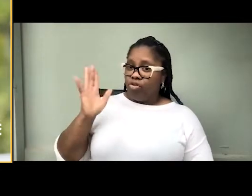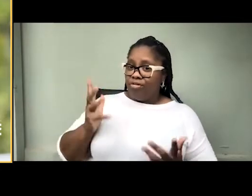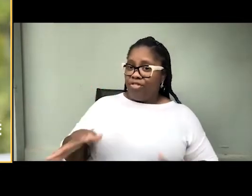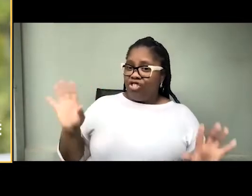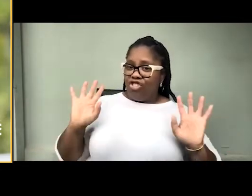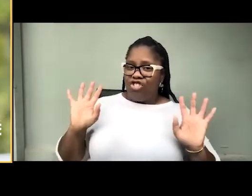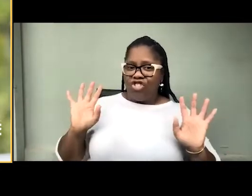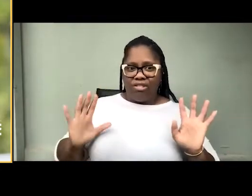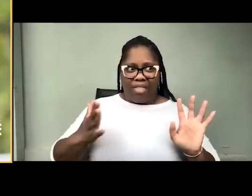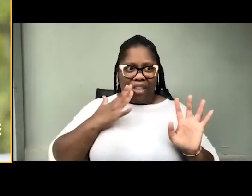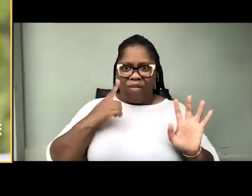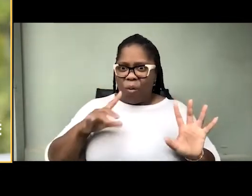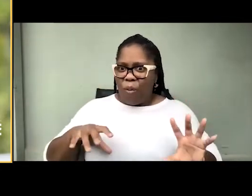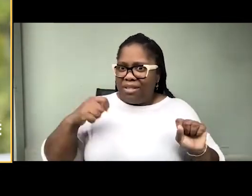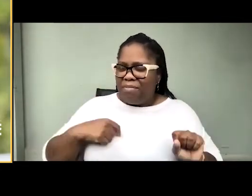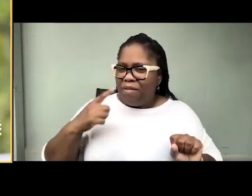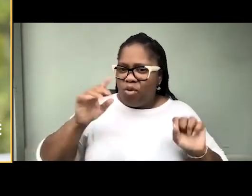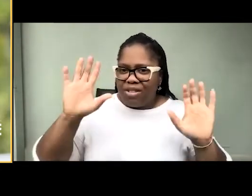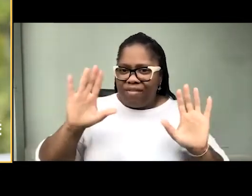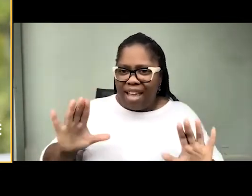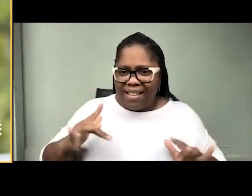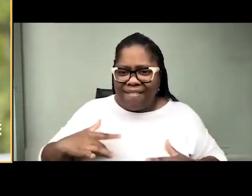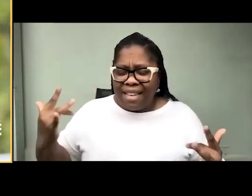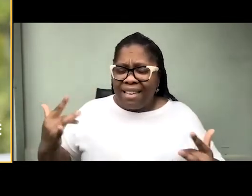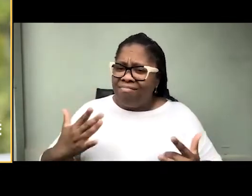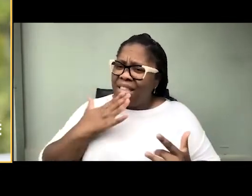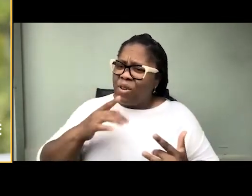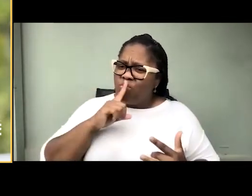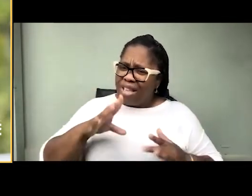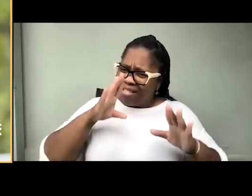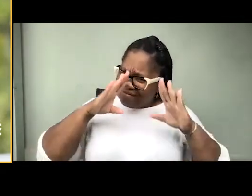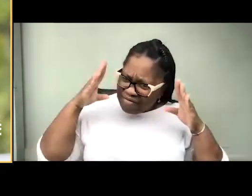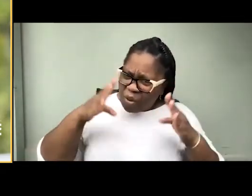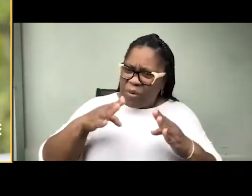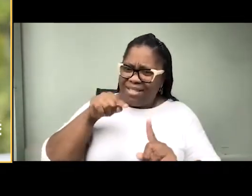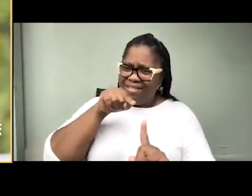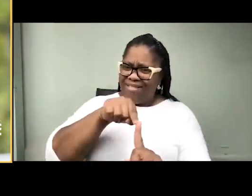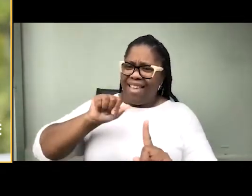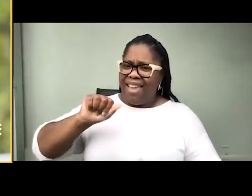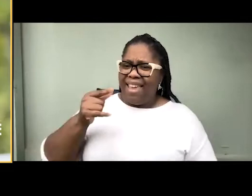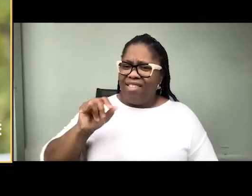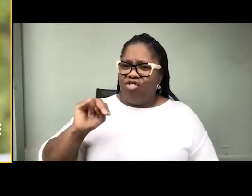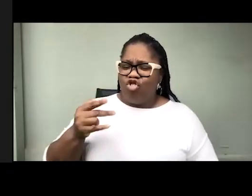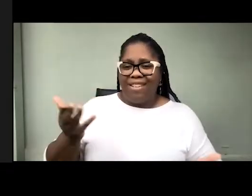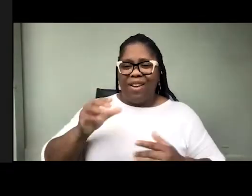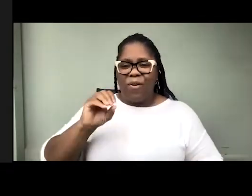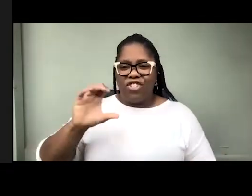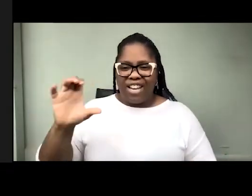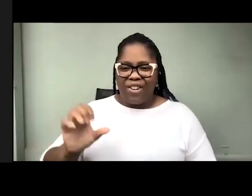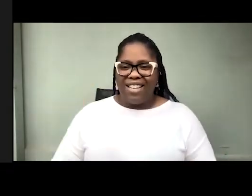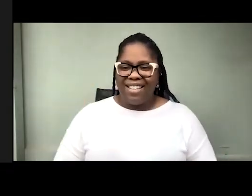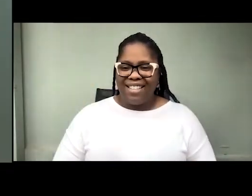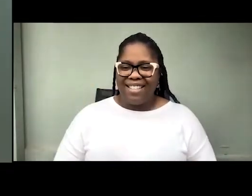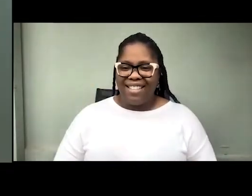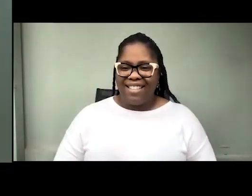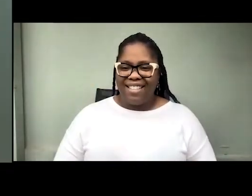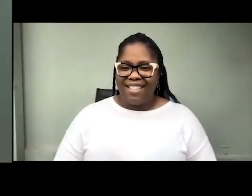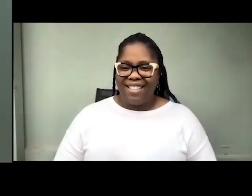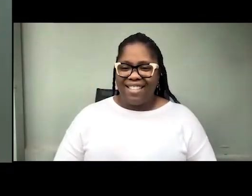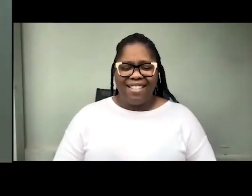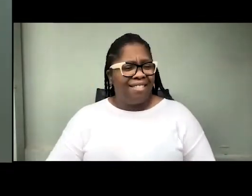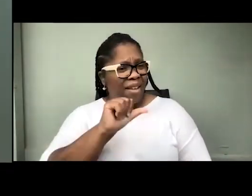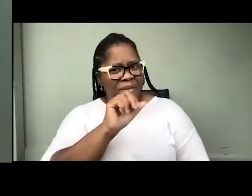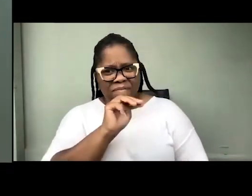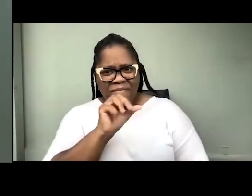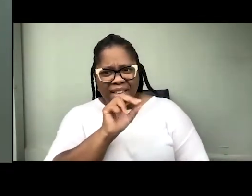me and for this fantastic event and for really focusing on aging in Orange County. Amanda, thank you for